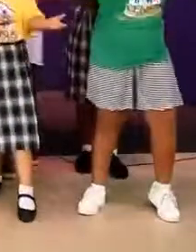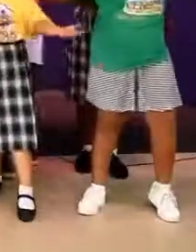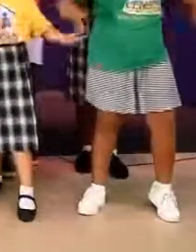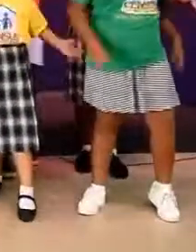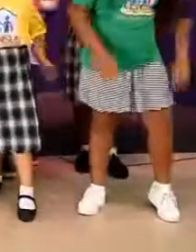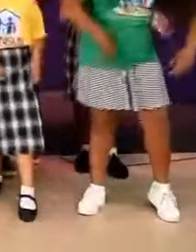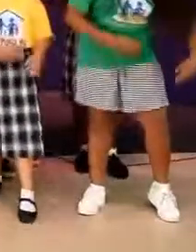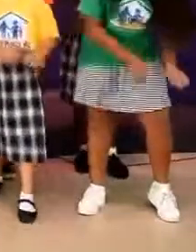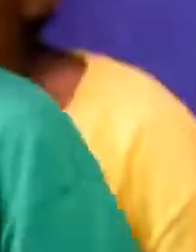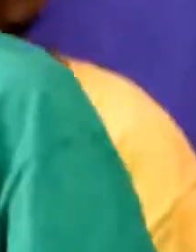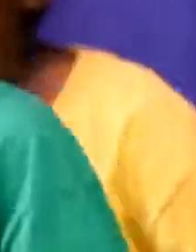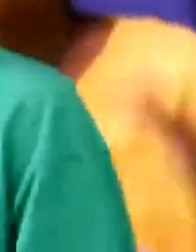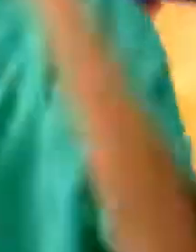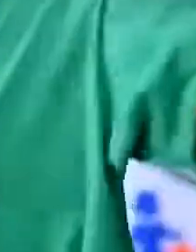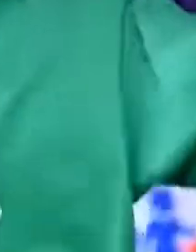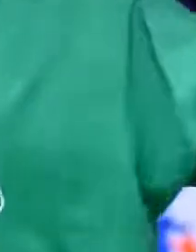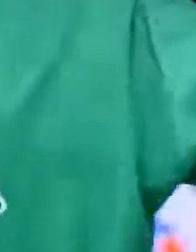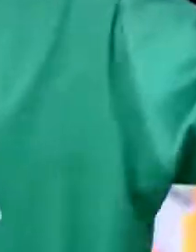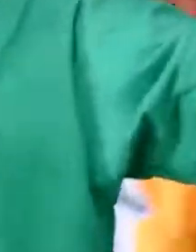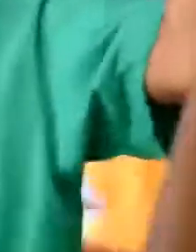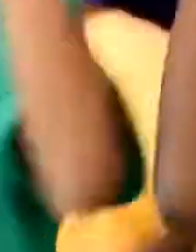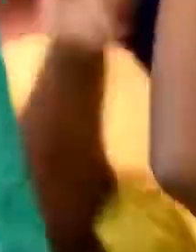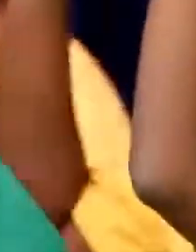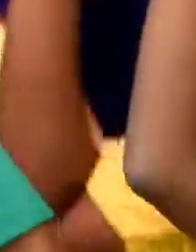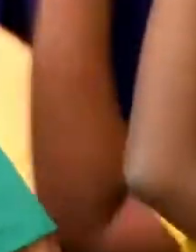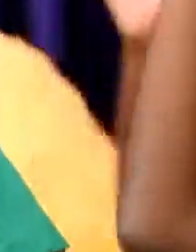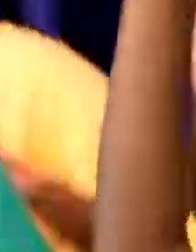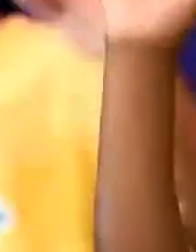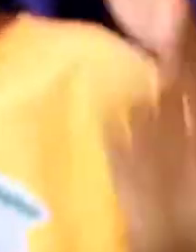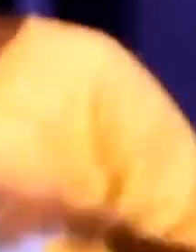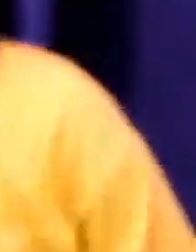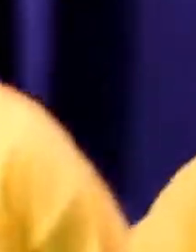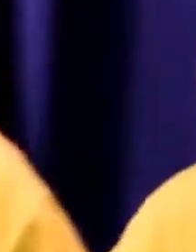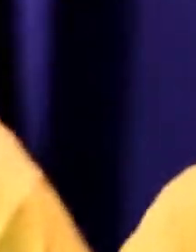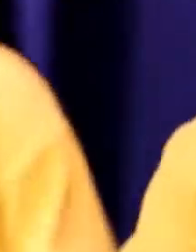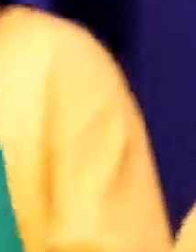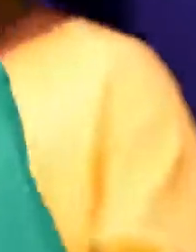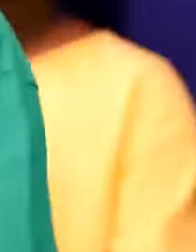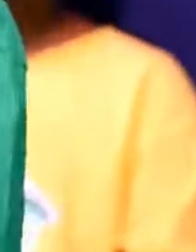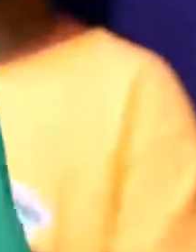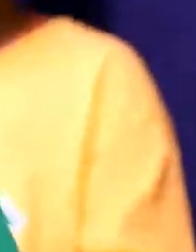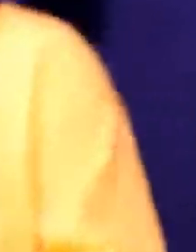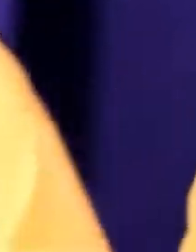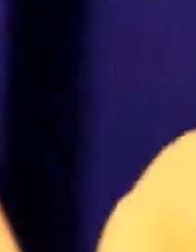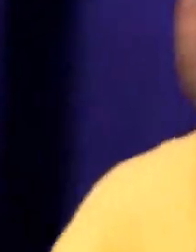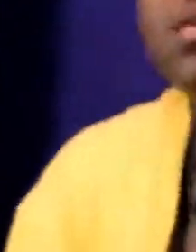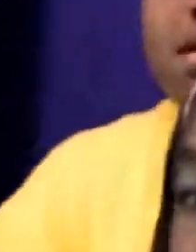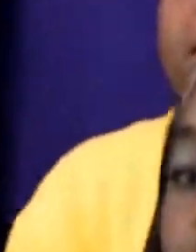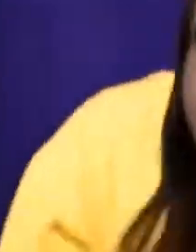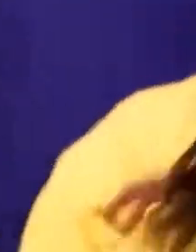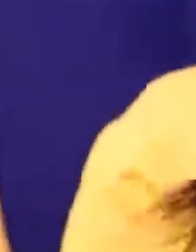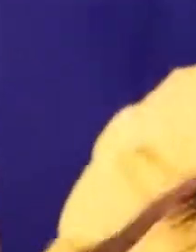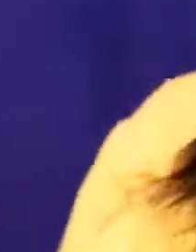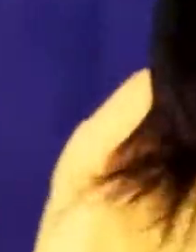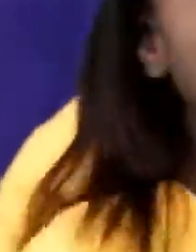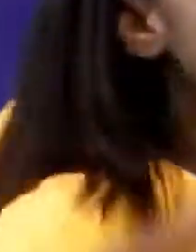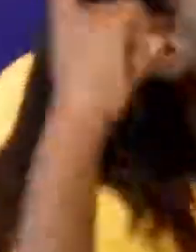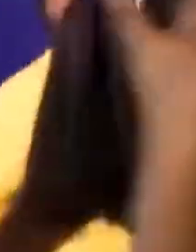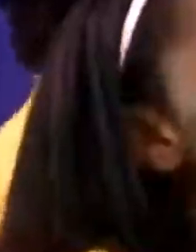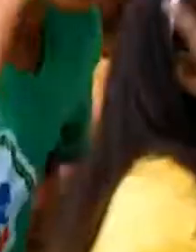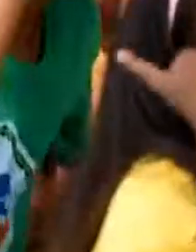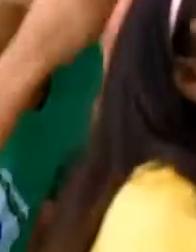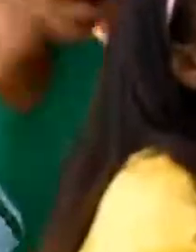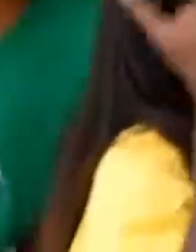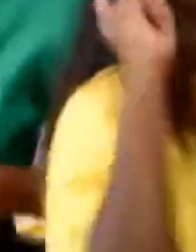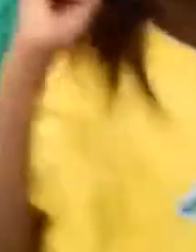Census. Todos se cuentan. Census. Latinos serán contados. Filipinos marcanda. 2021